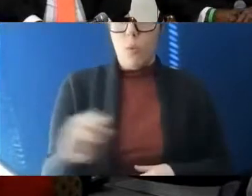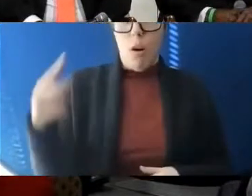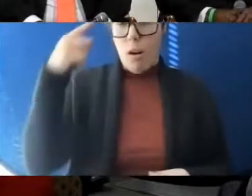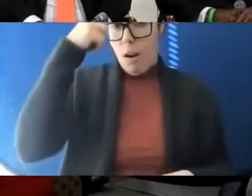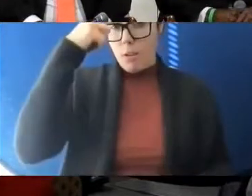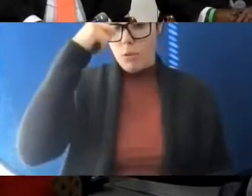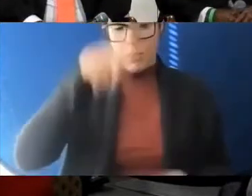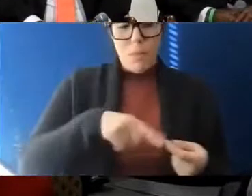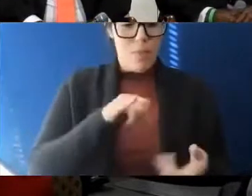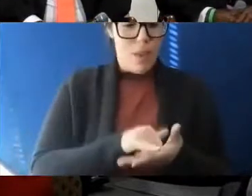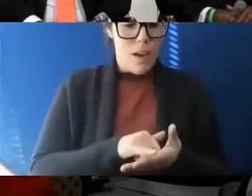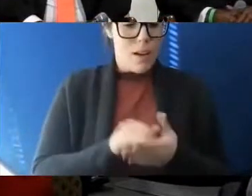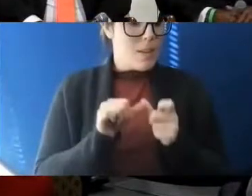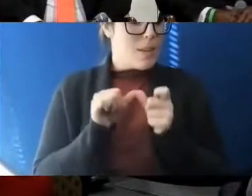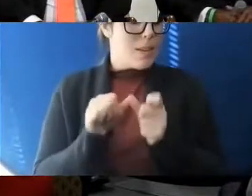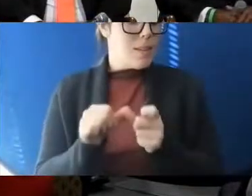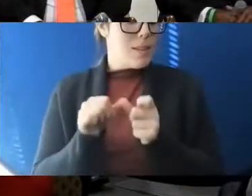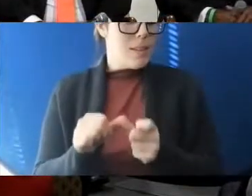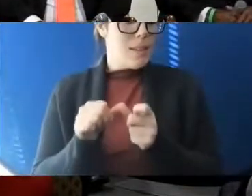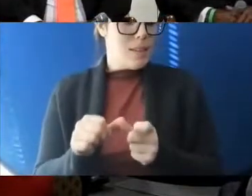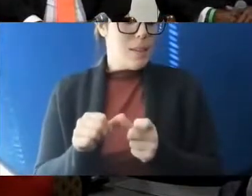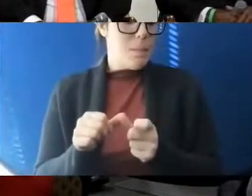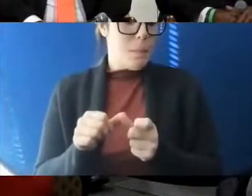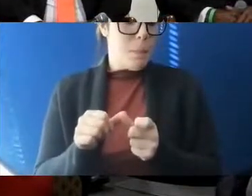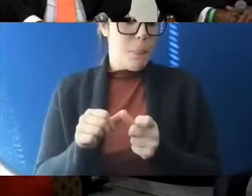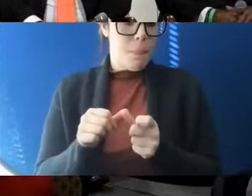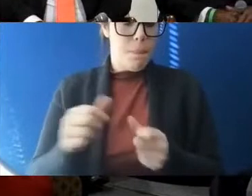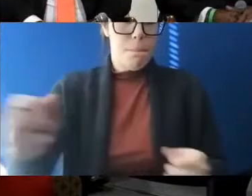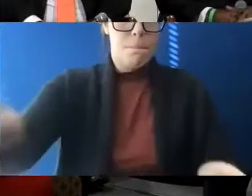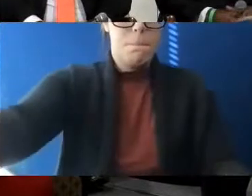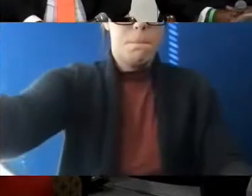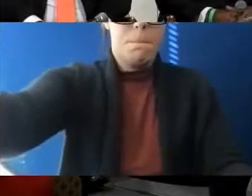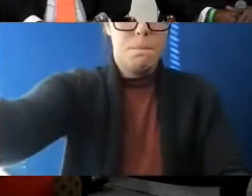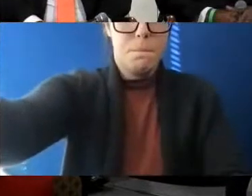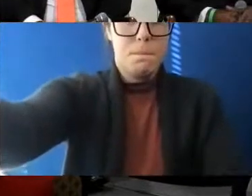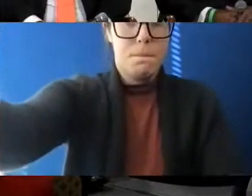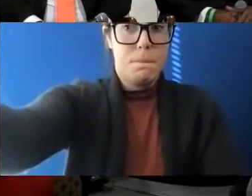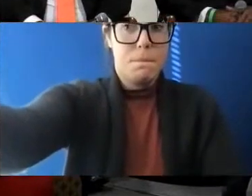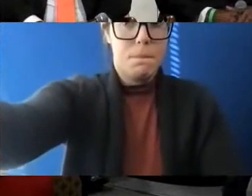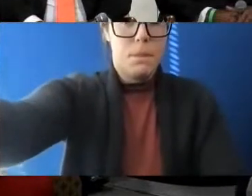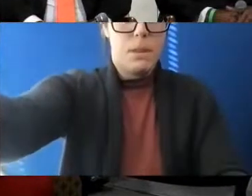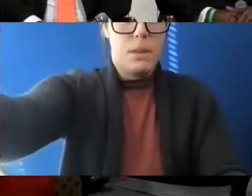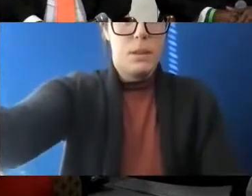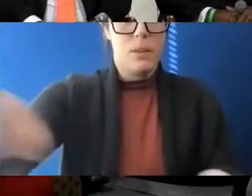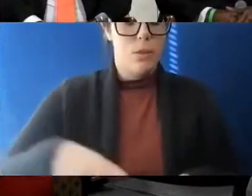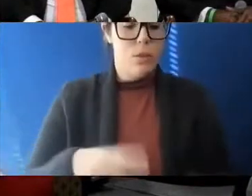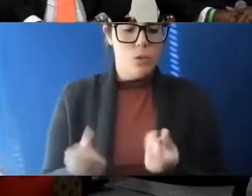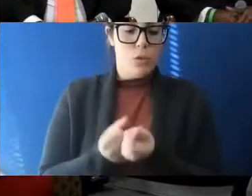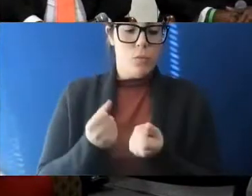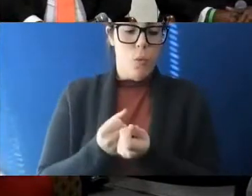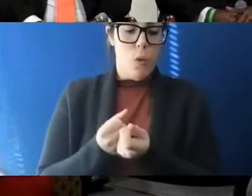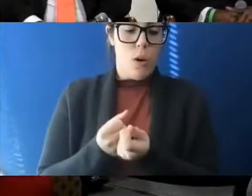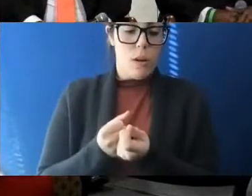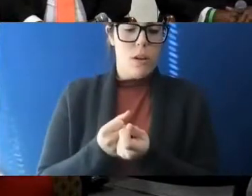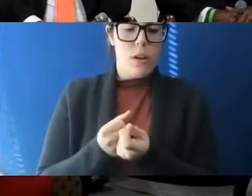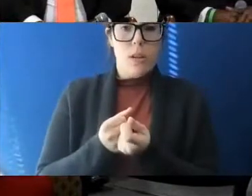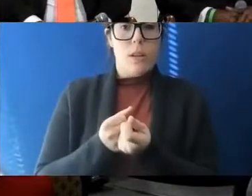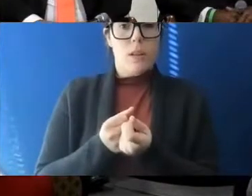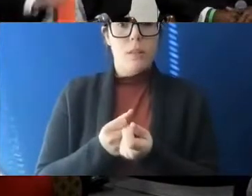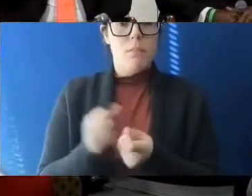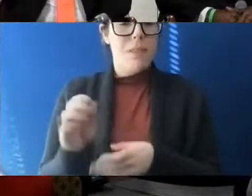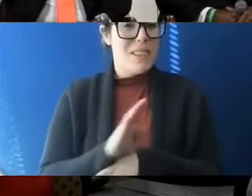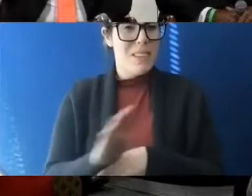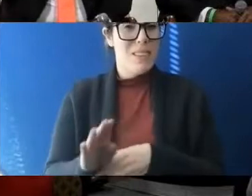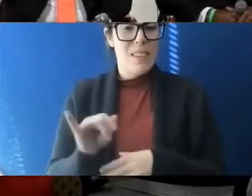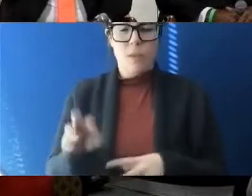and consistent about it, you can support growth in businesses in a profound way. Having sat and met with a number of